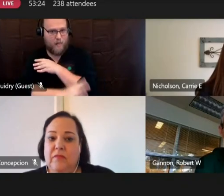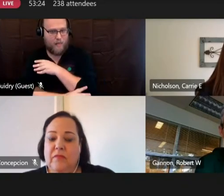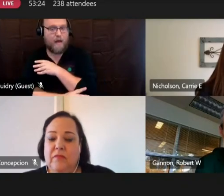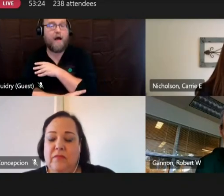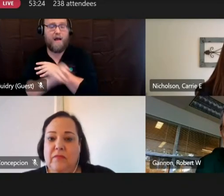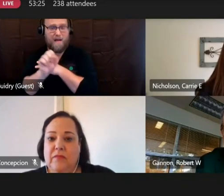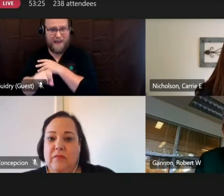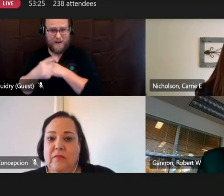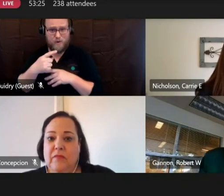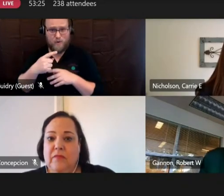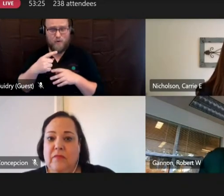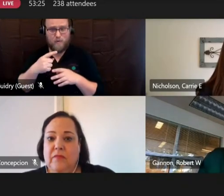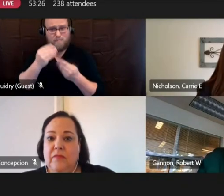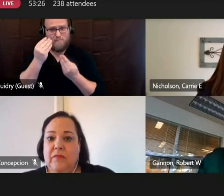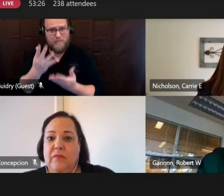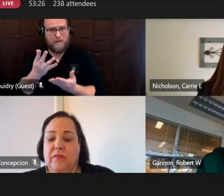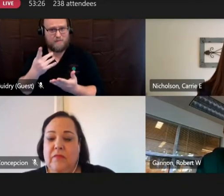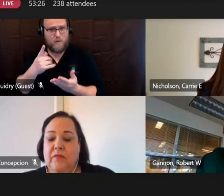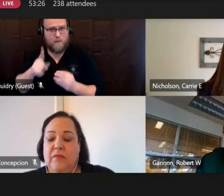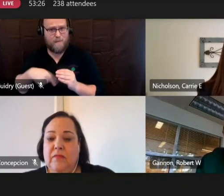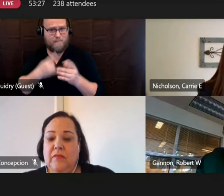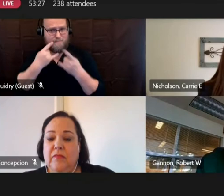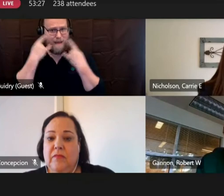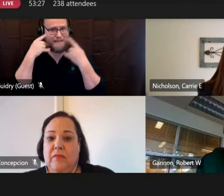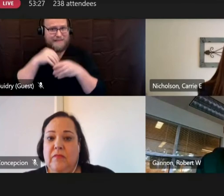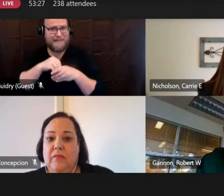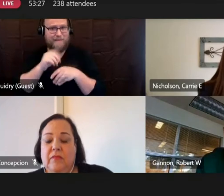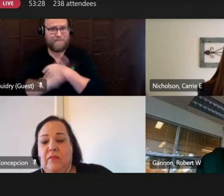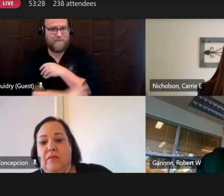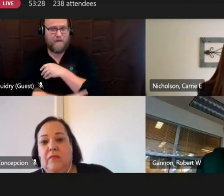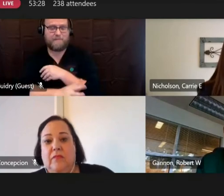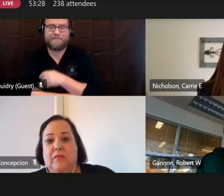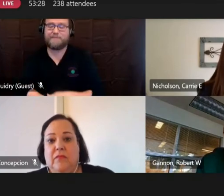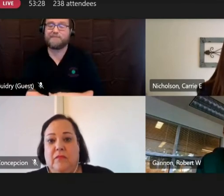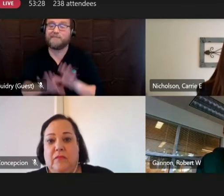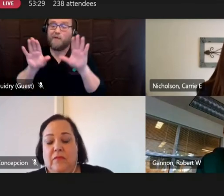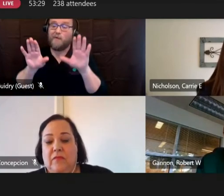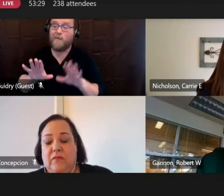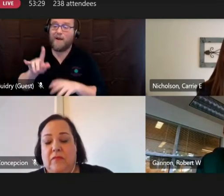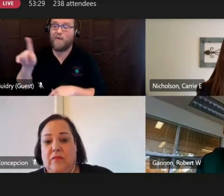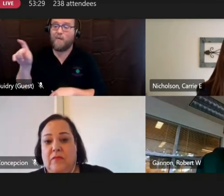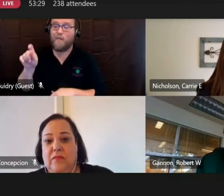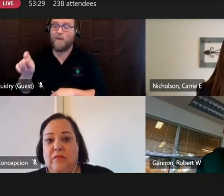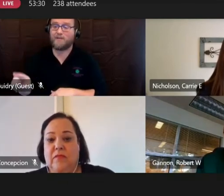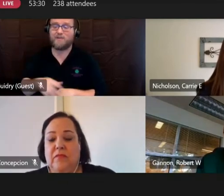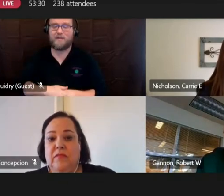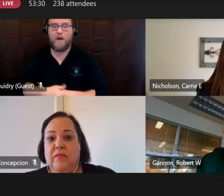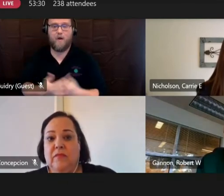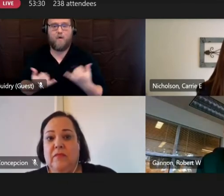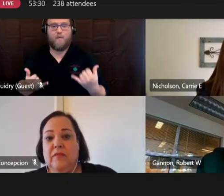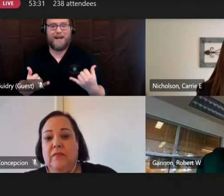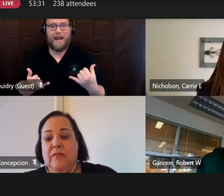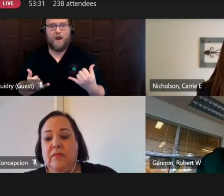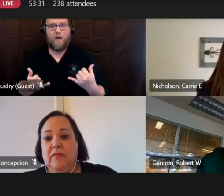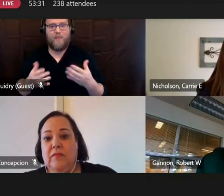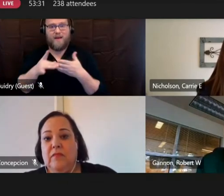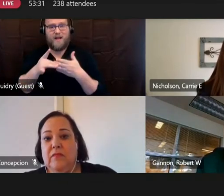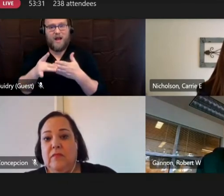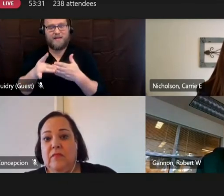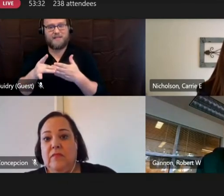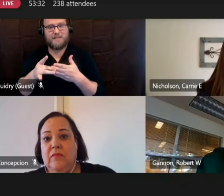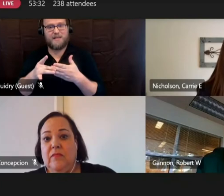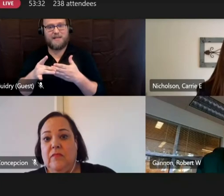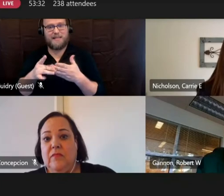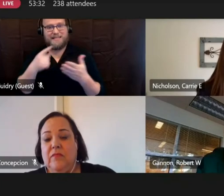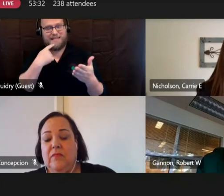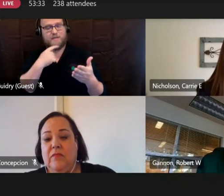masks in the fall? Yeah, certainly. Great question. So right now the guidance directs us that all students, staff, and